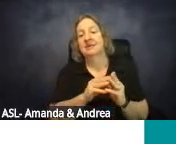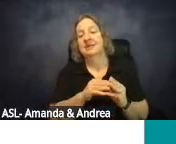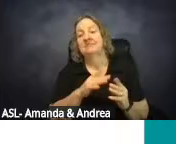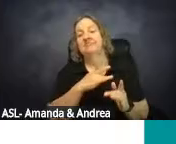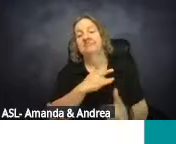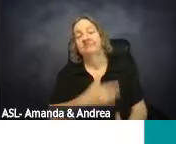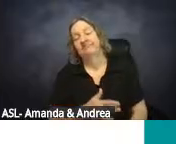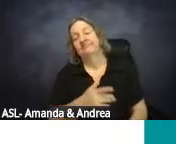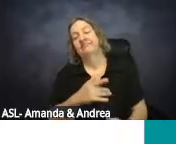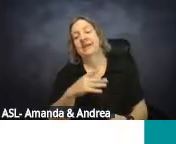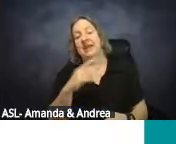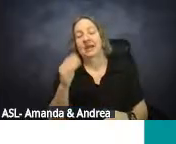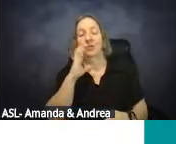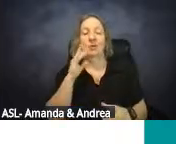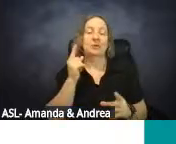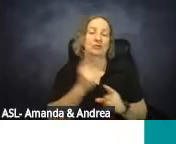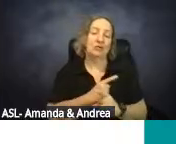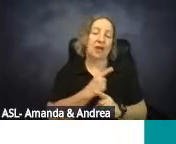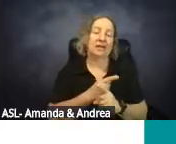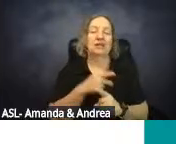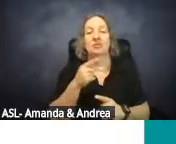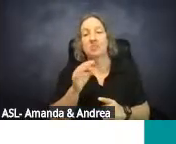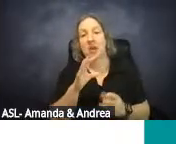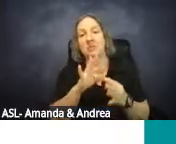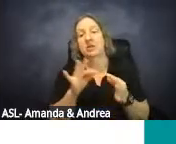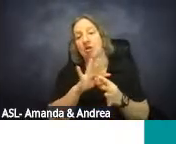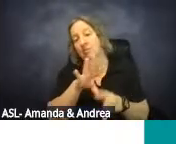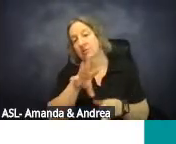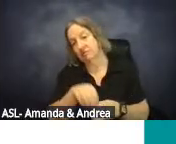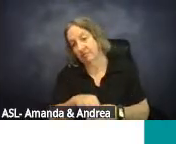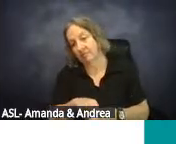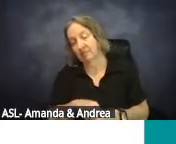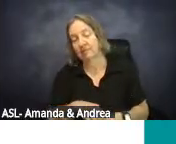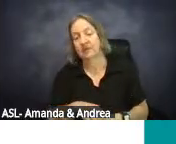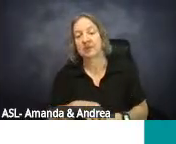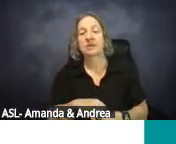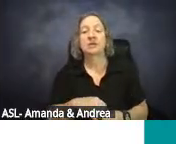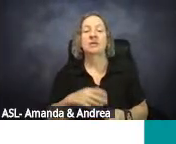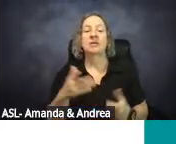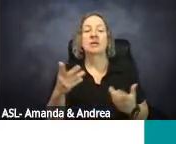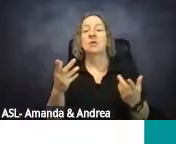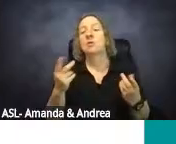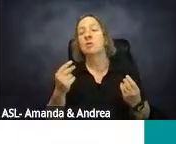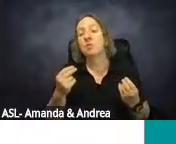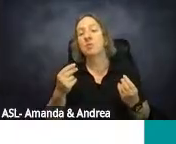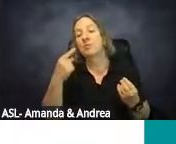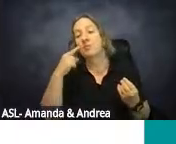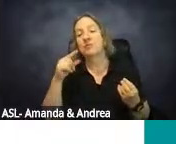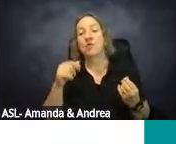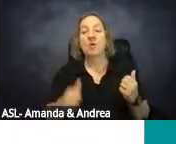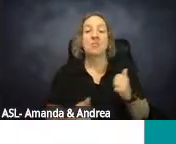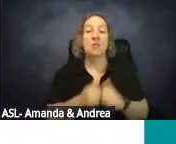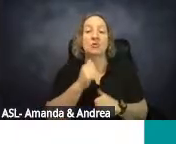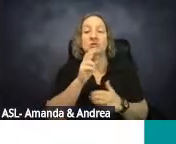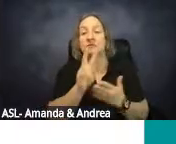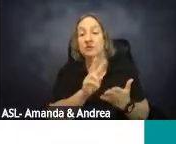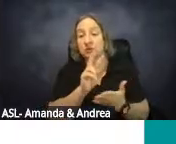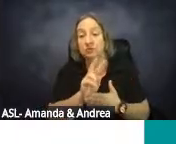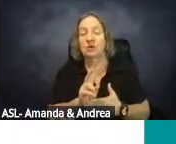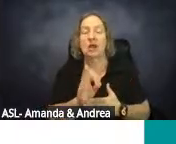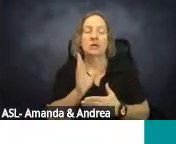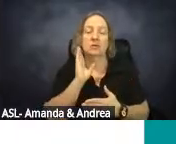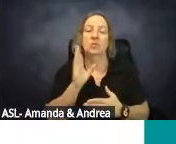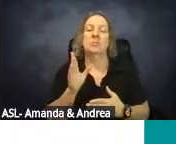there will be regular public comment in there. Just what we do for the bulk of the 2 hours will be